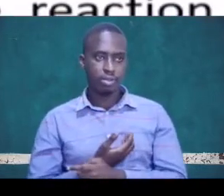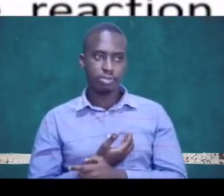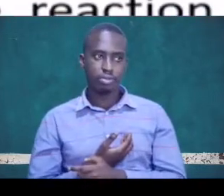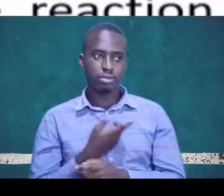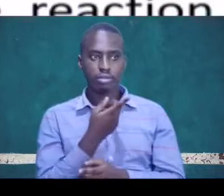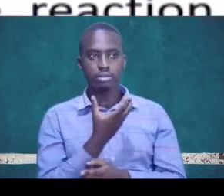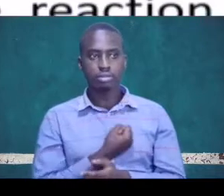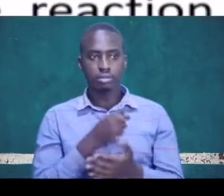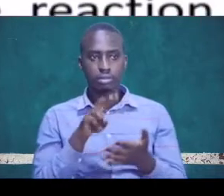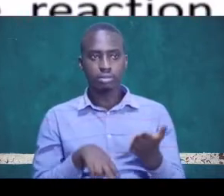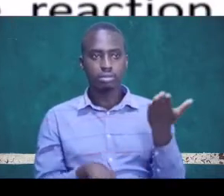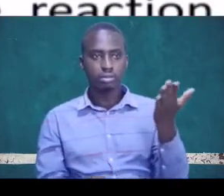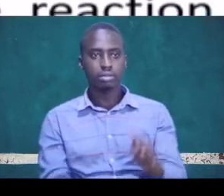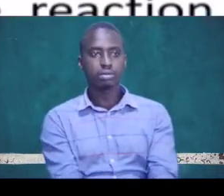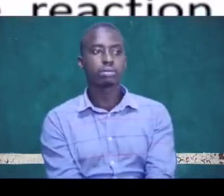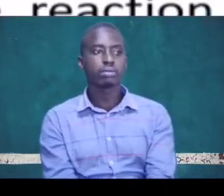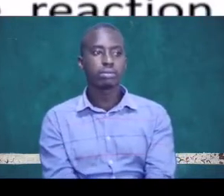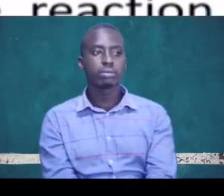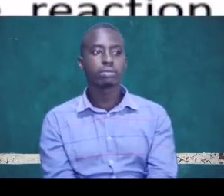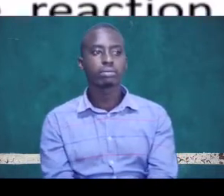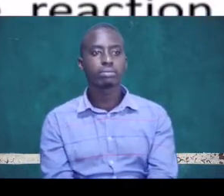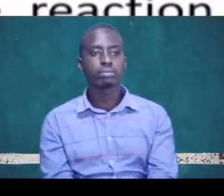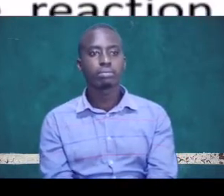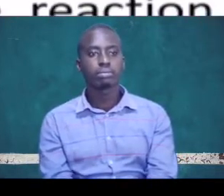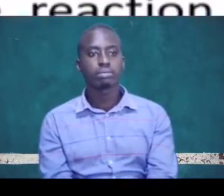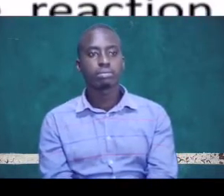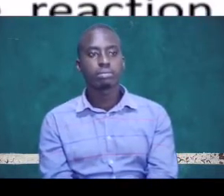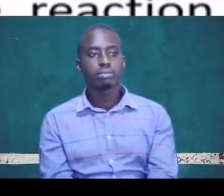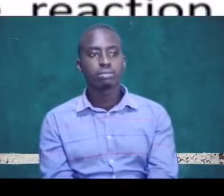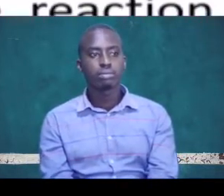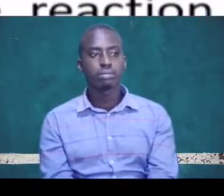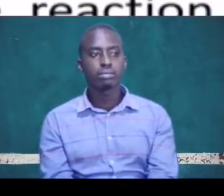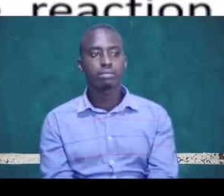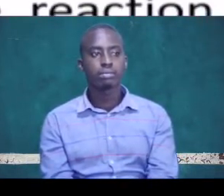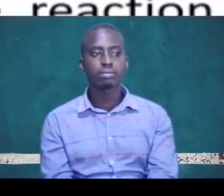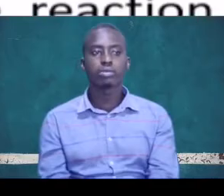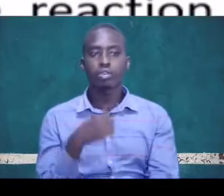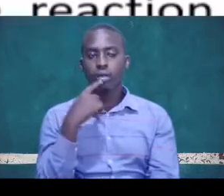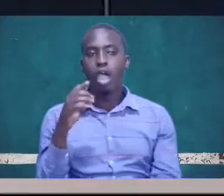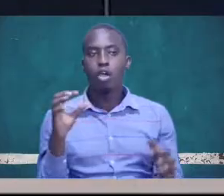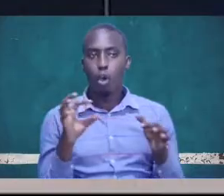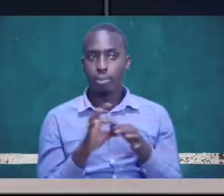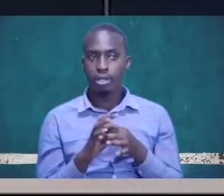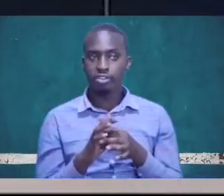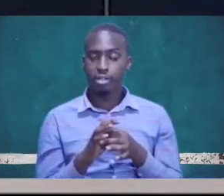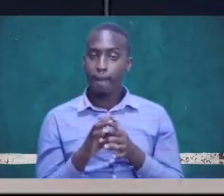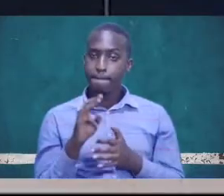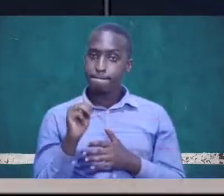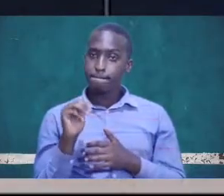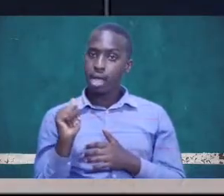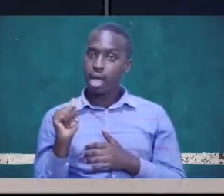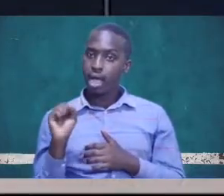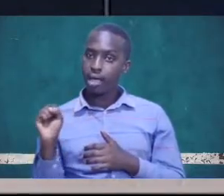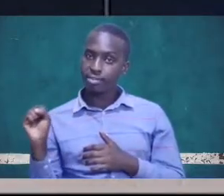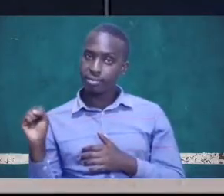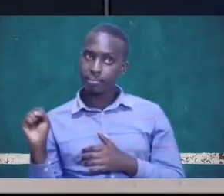of deuterium and tritium is that 5. So it means that this combination, here the mass, we